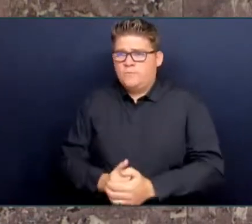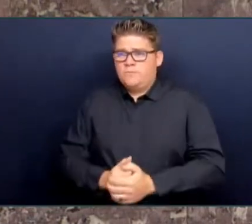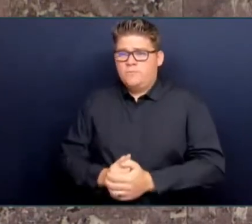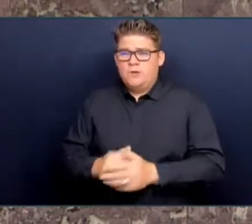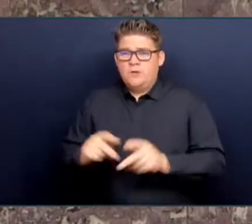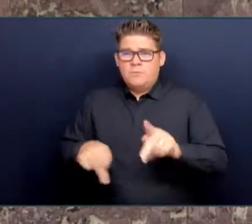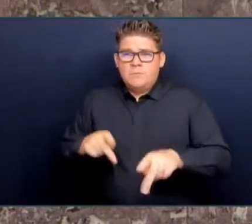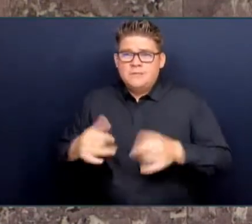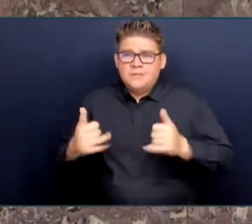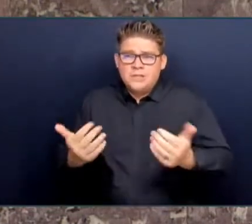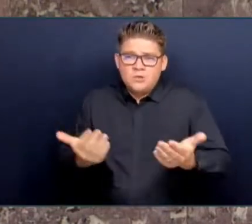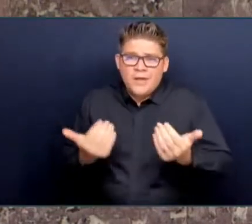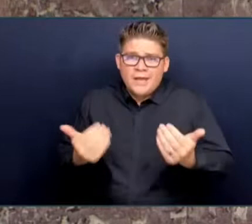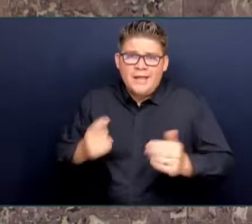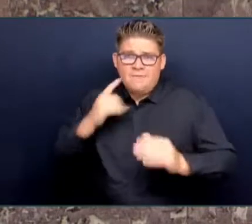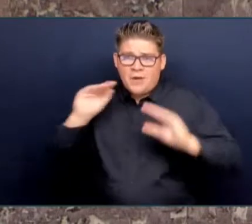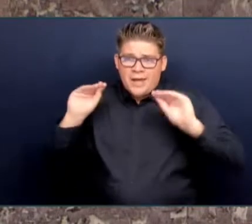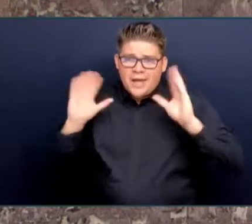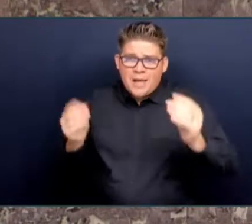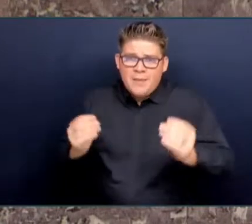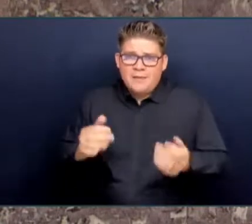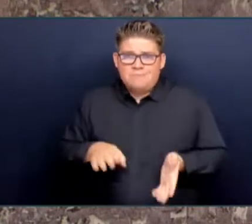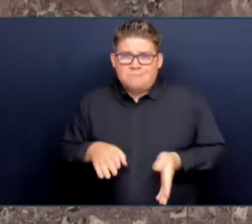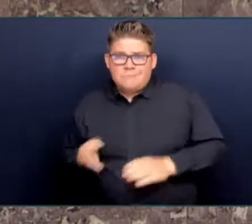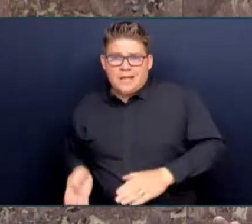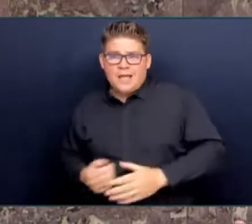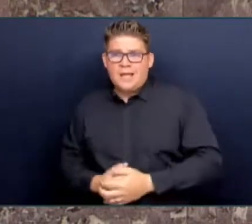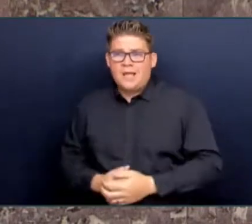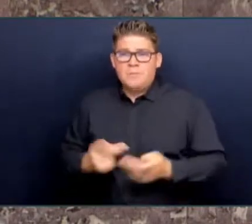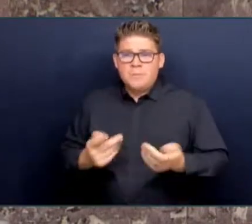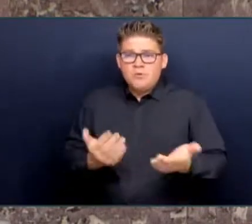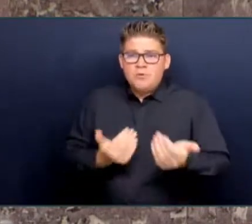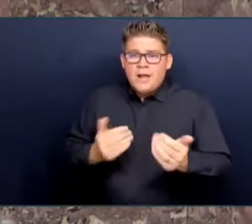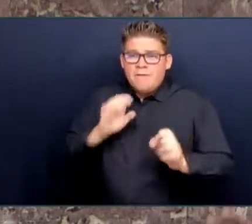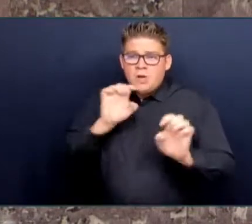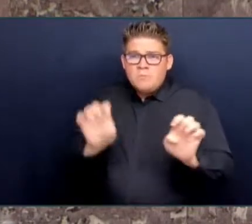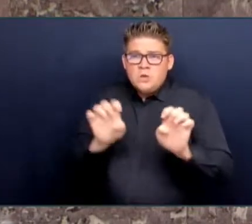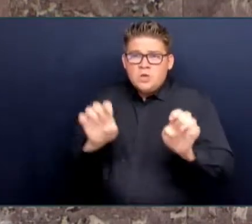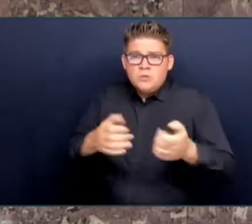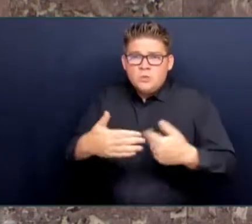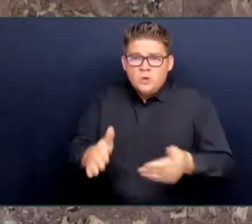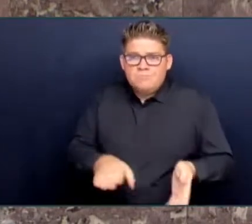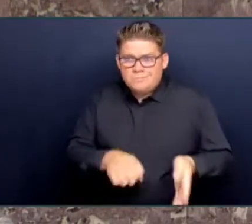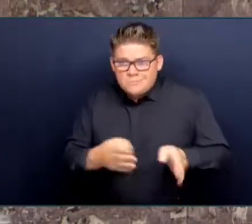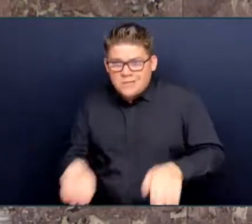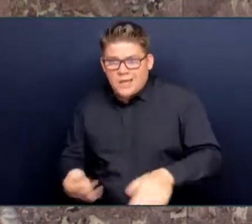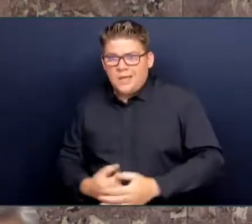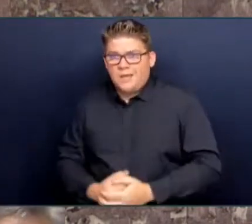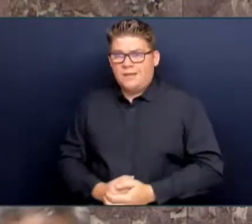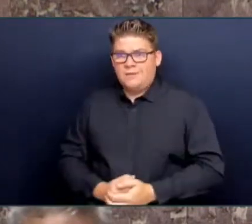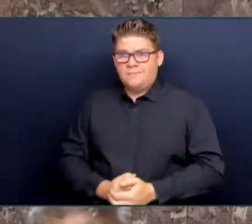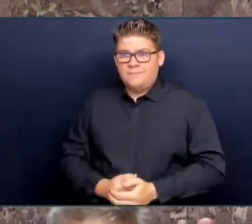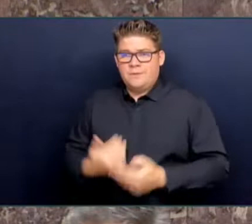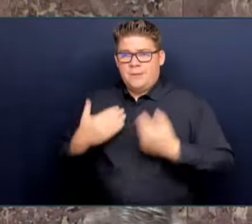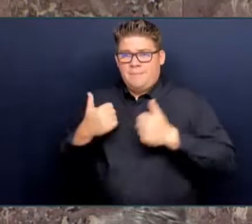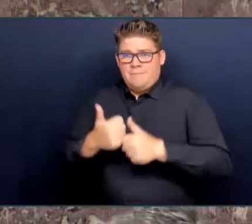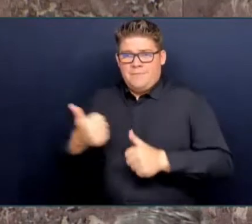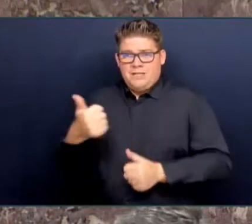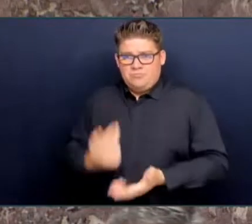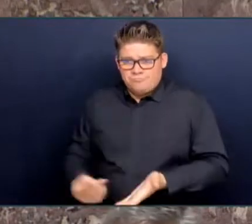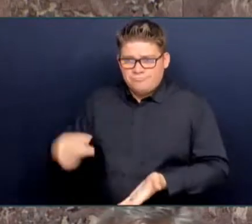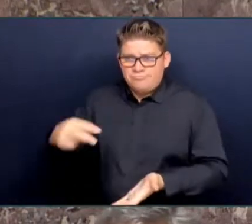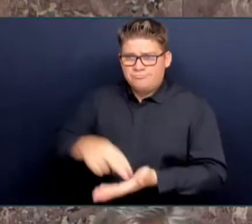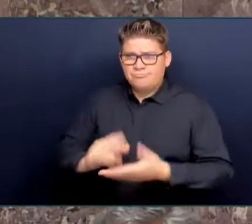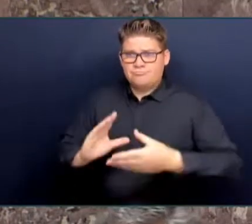in communities all over the province. And this minister stands up and portrays a system that apparently is the best in the